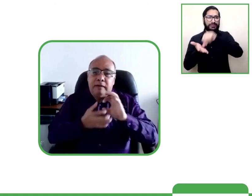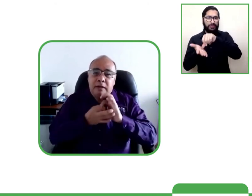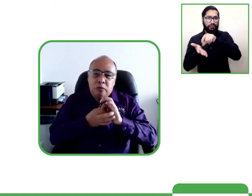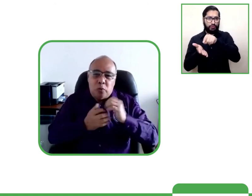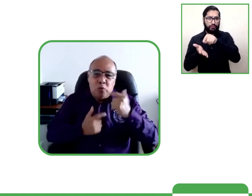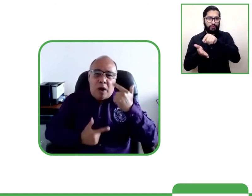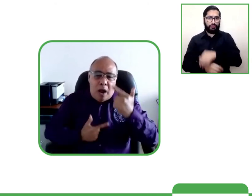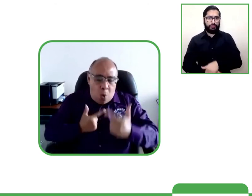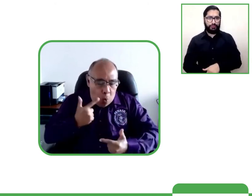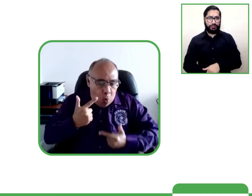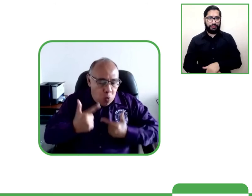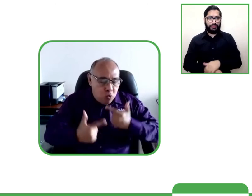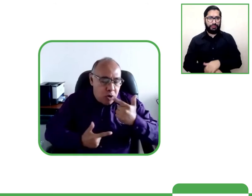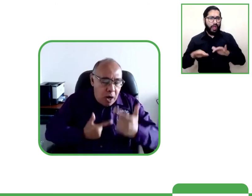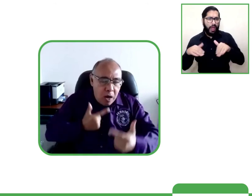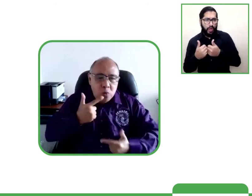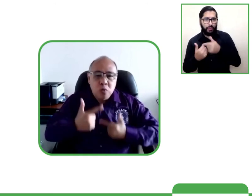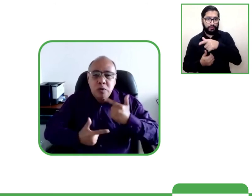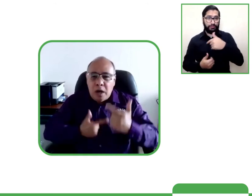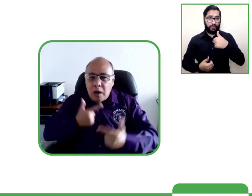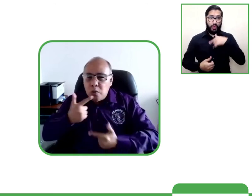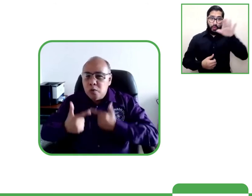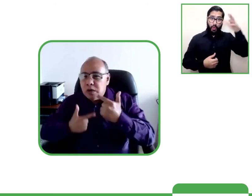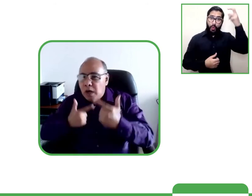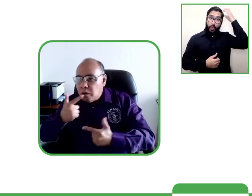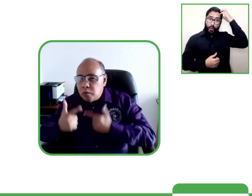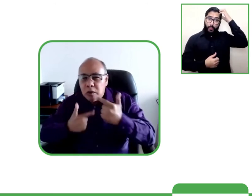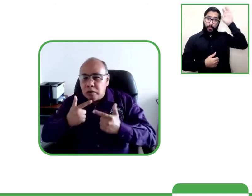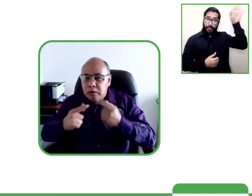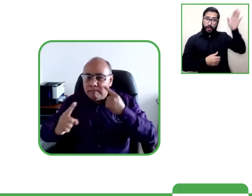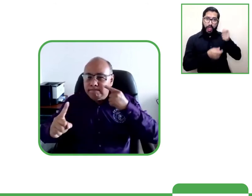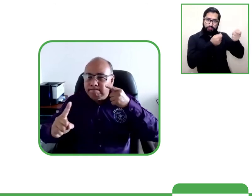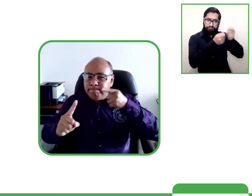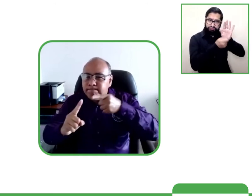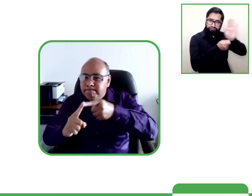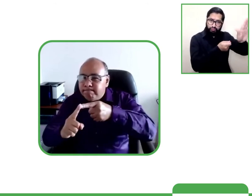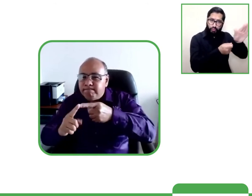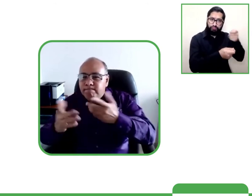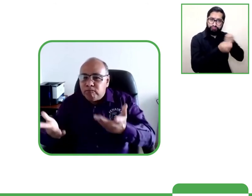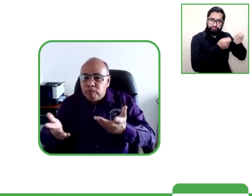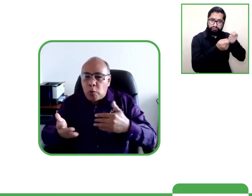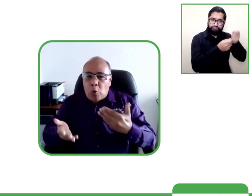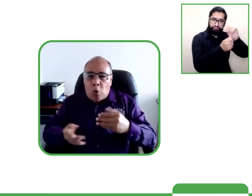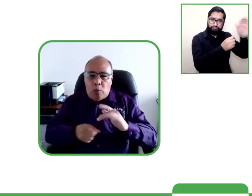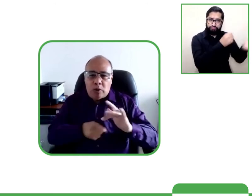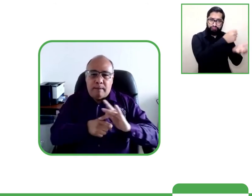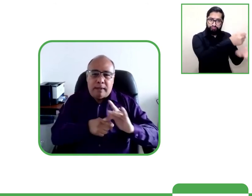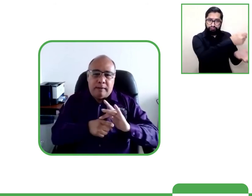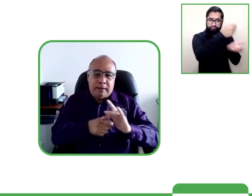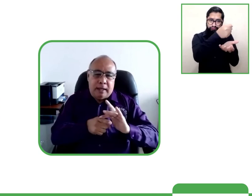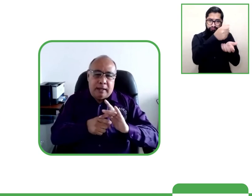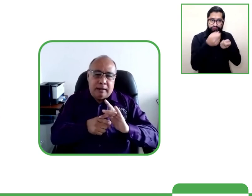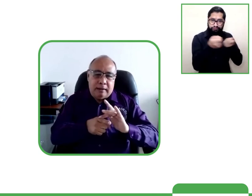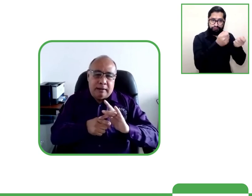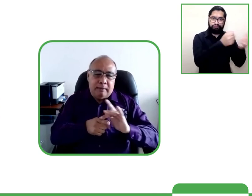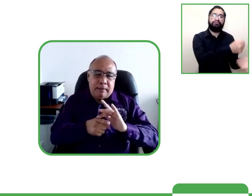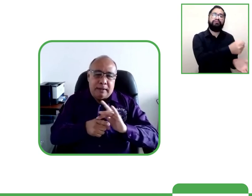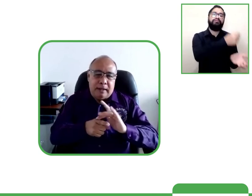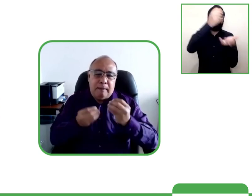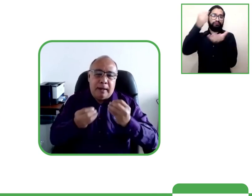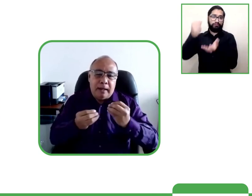was because from the government, from its budget, the person who assigns the budget to carry out this